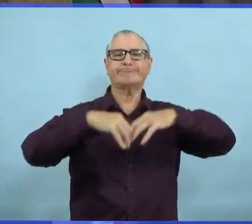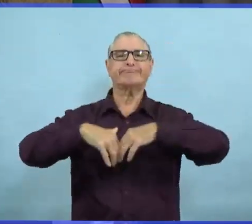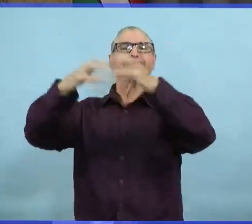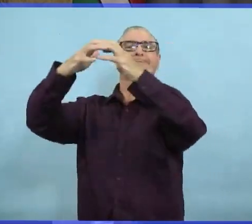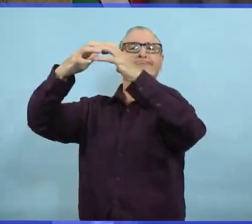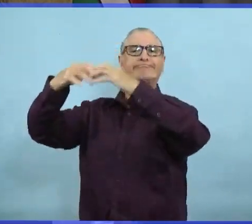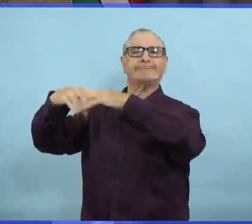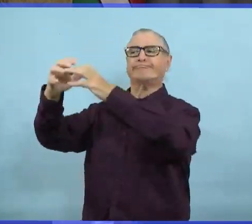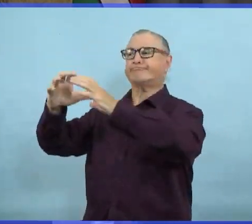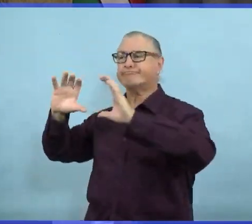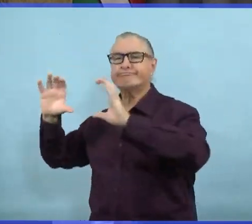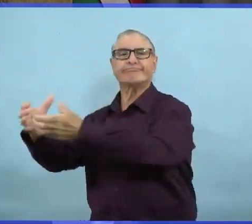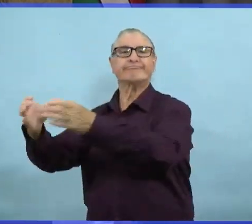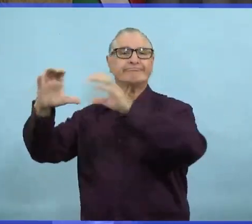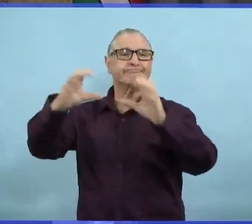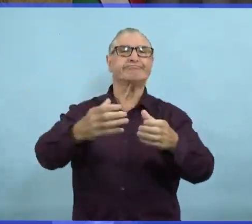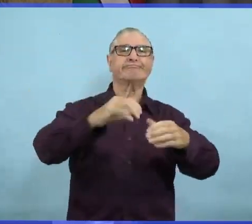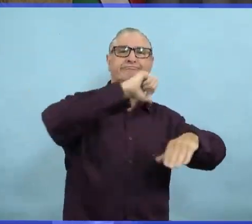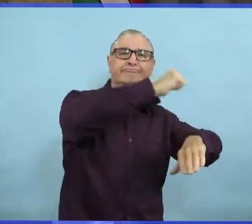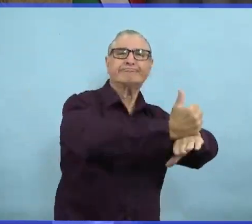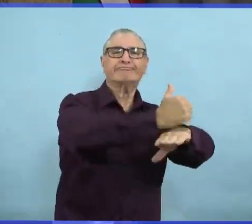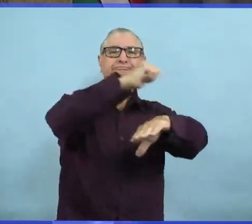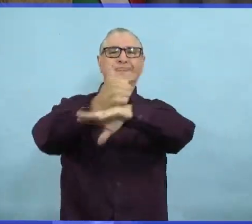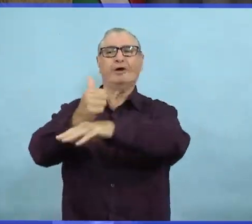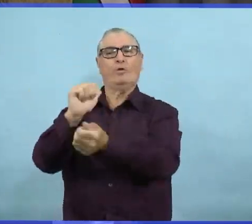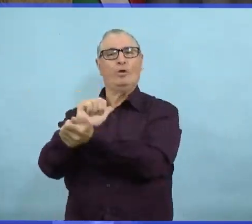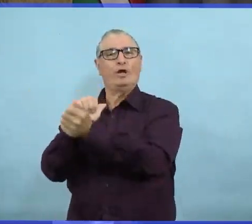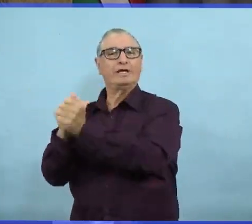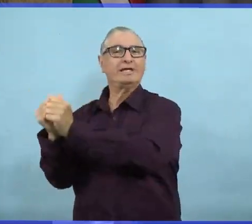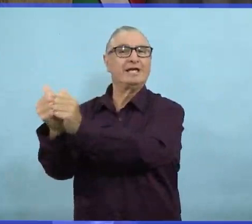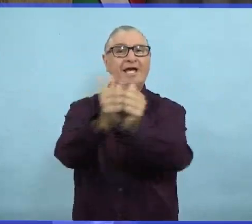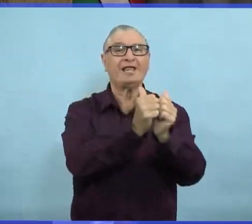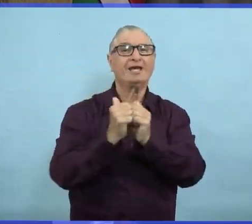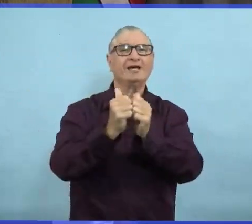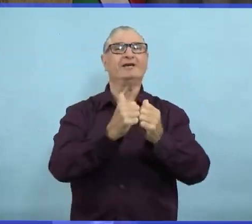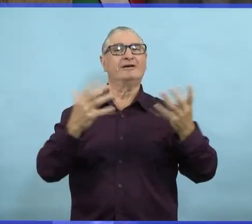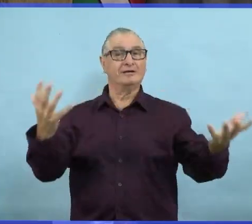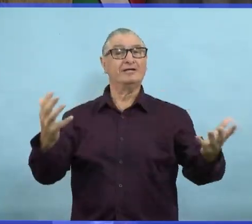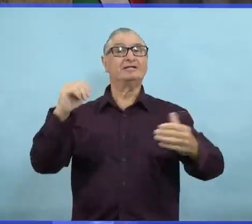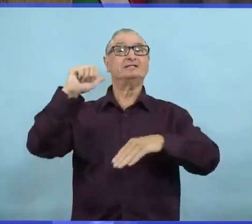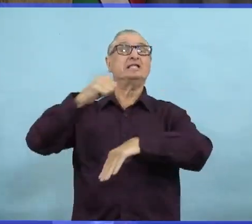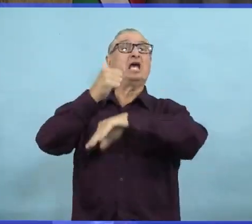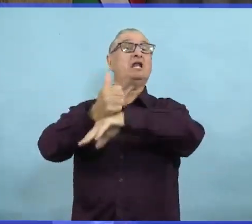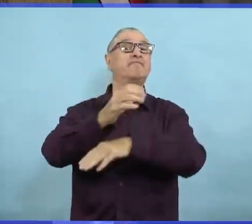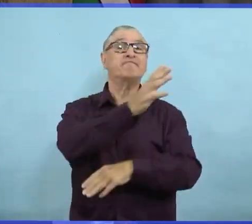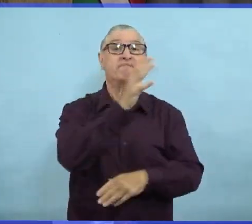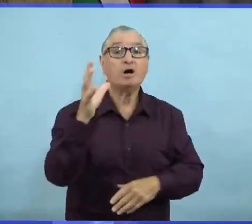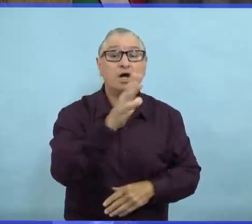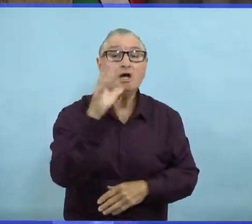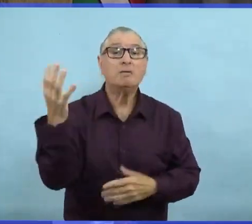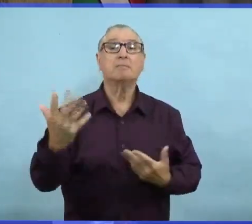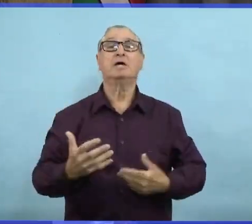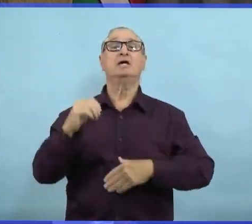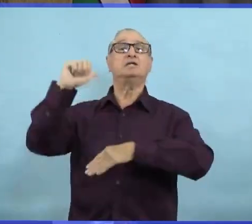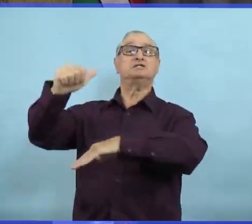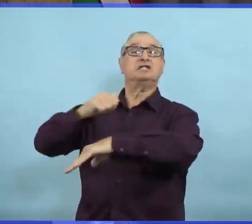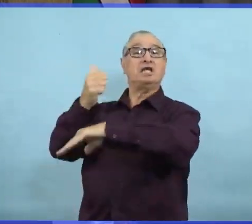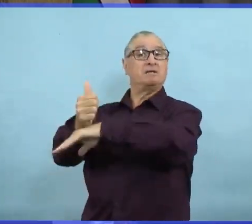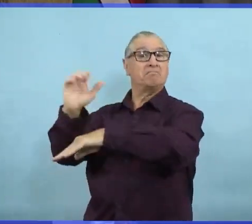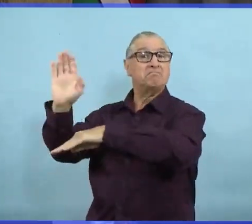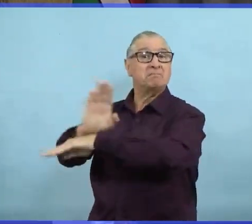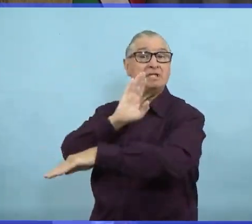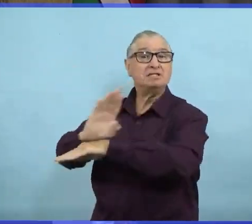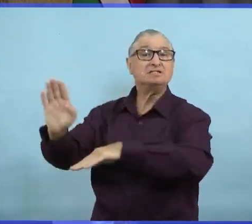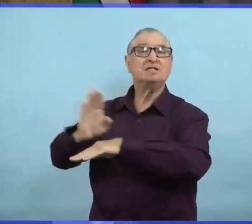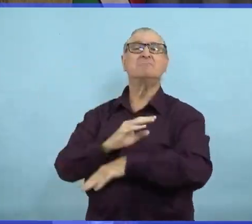did. And they built farms. And they built businesses. And they